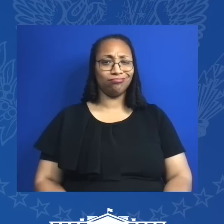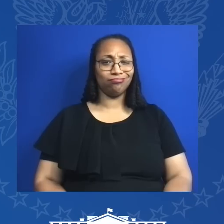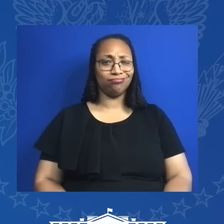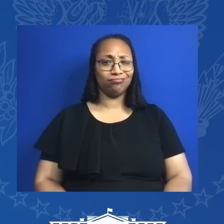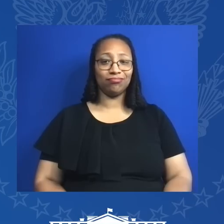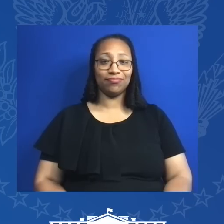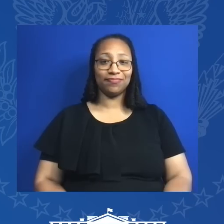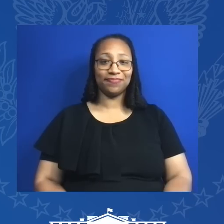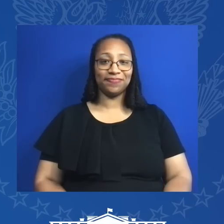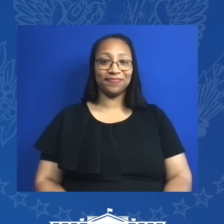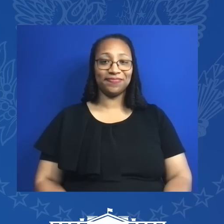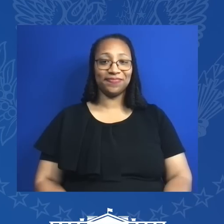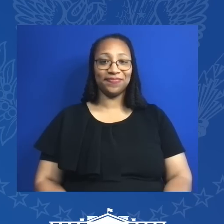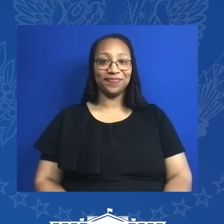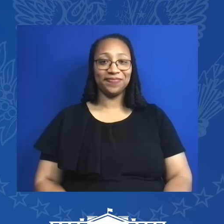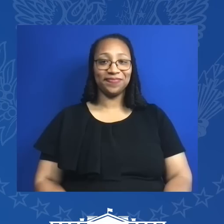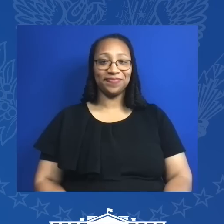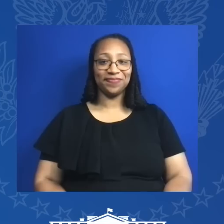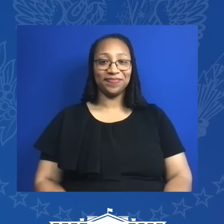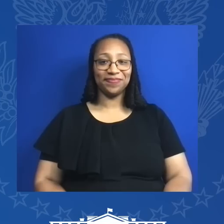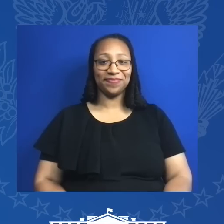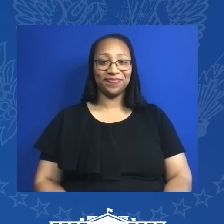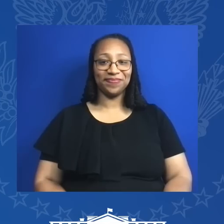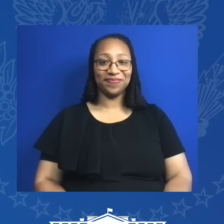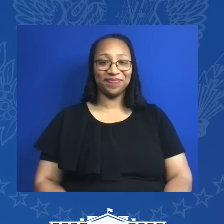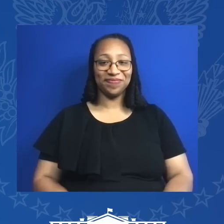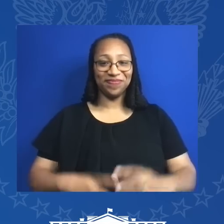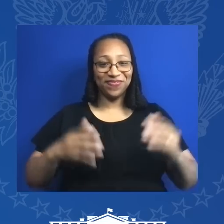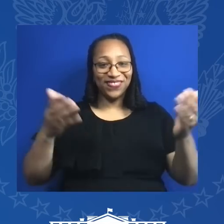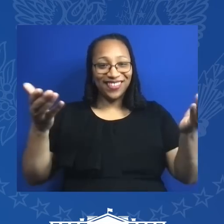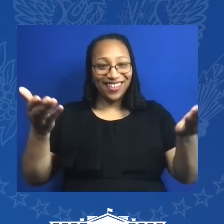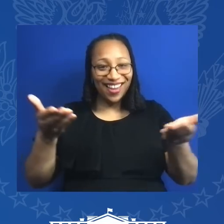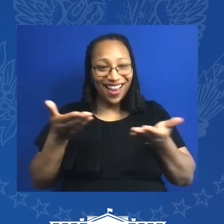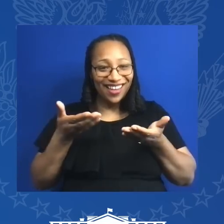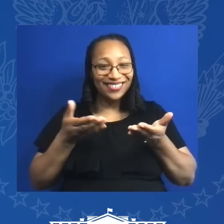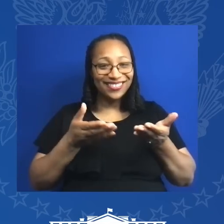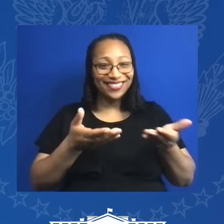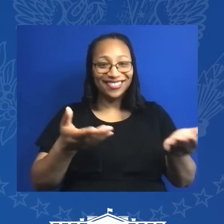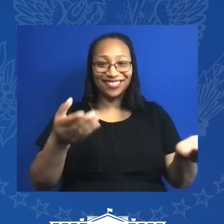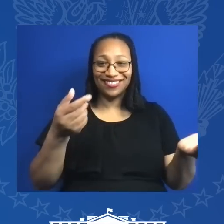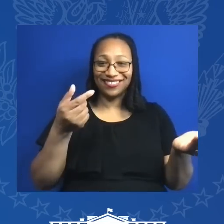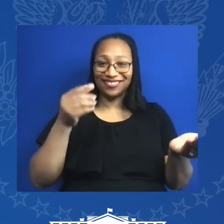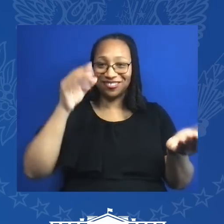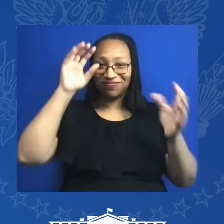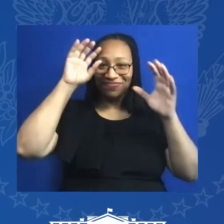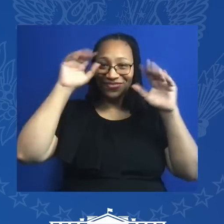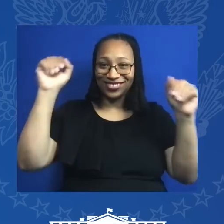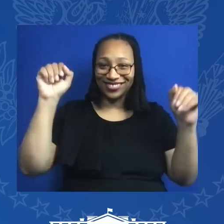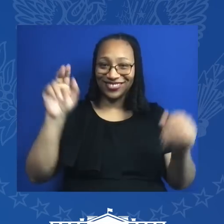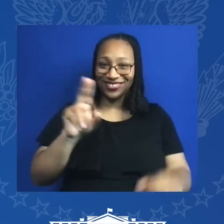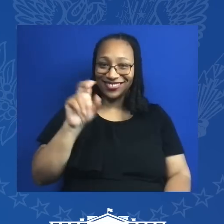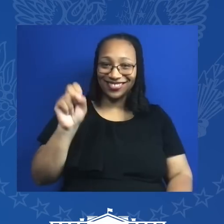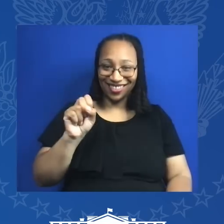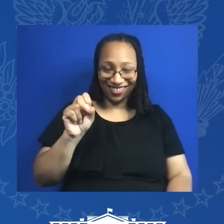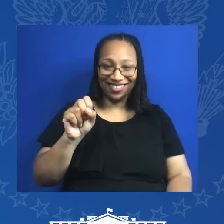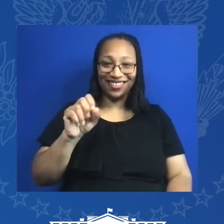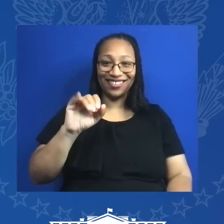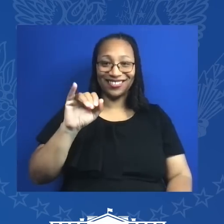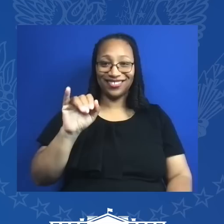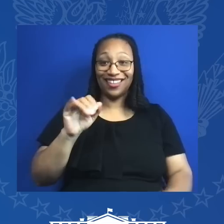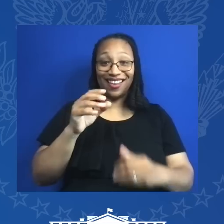Distinguished guests, the President of the United States and Dr. Jill Biden, accompanied by the Harvey family.